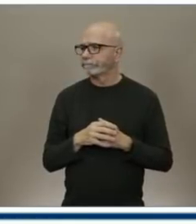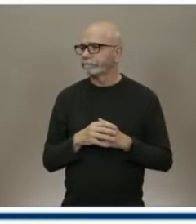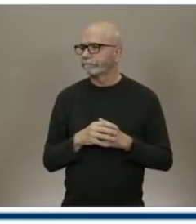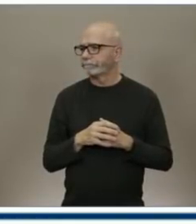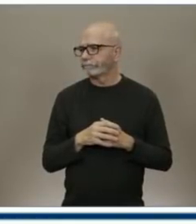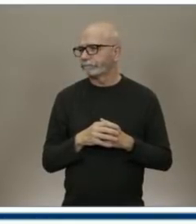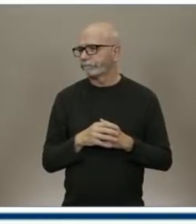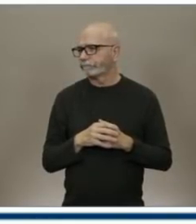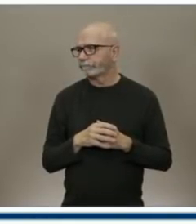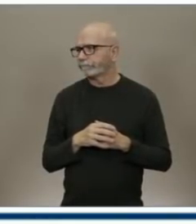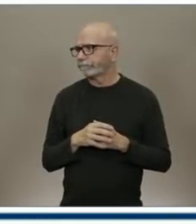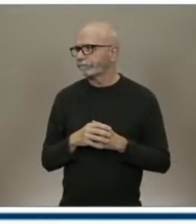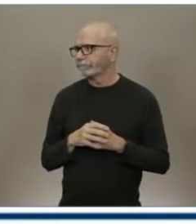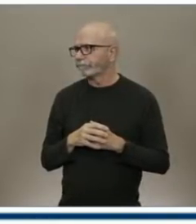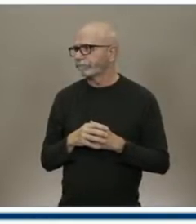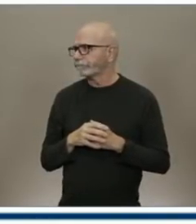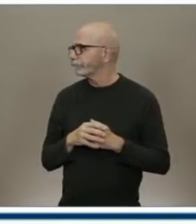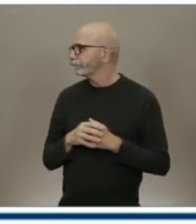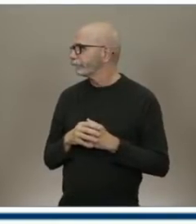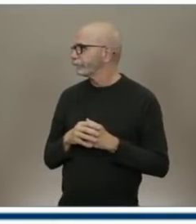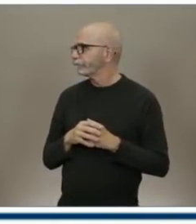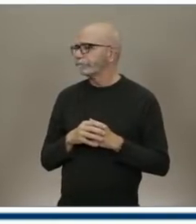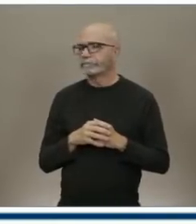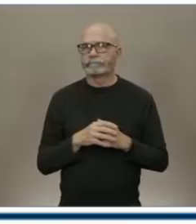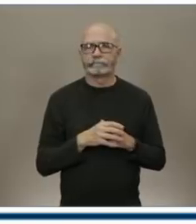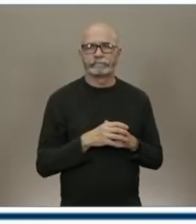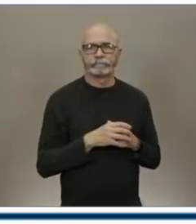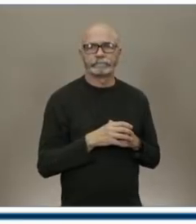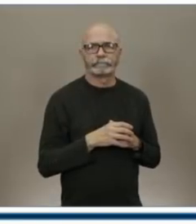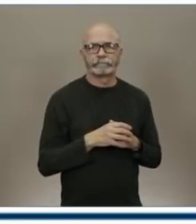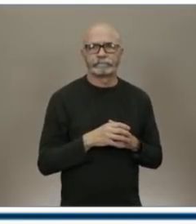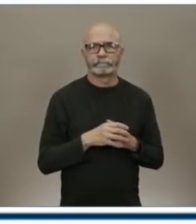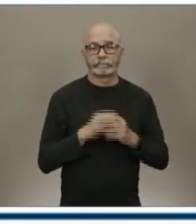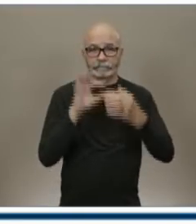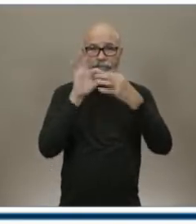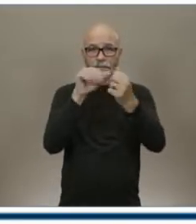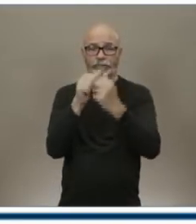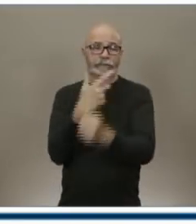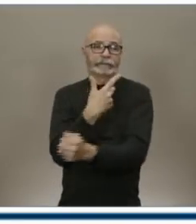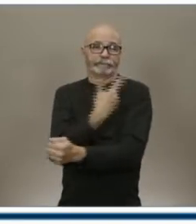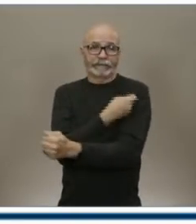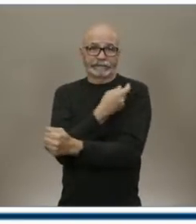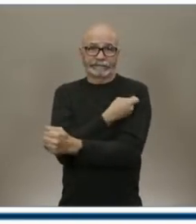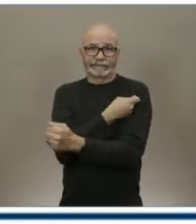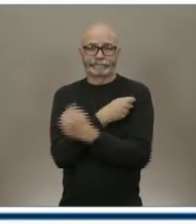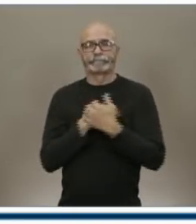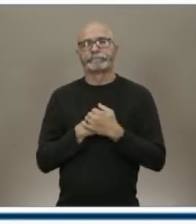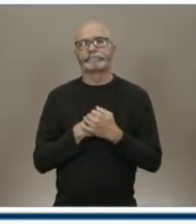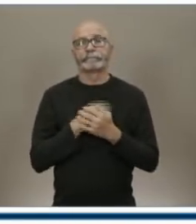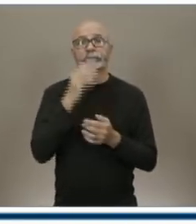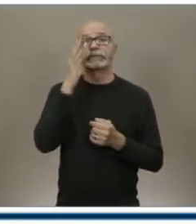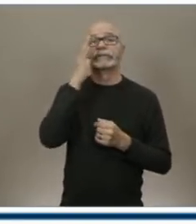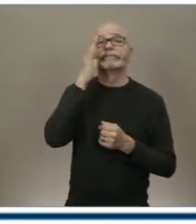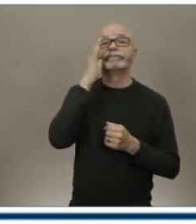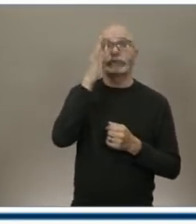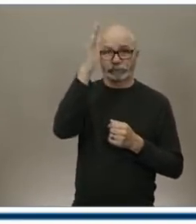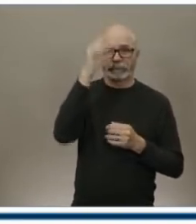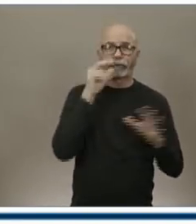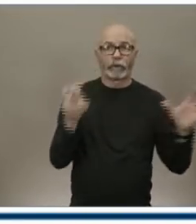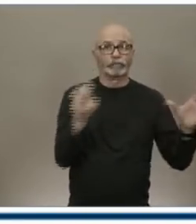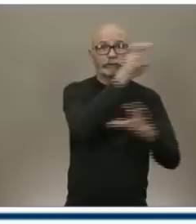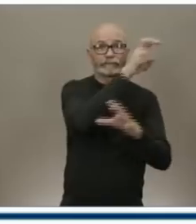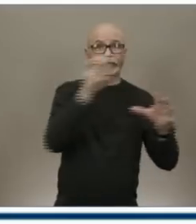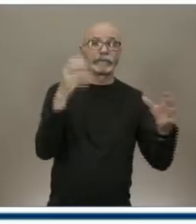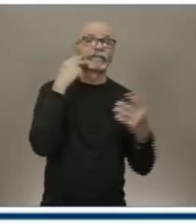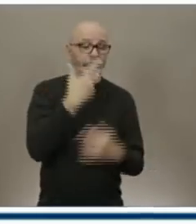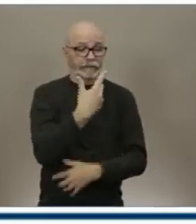this vaccine to Nova Scotians and Canadians in other provinces, at what point do the provinces and health departments of